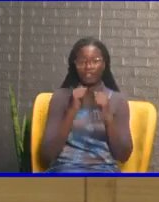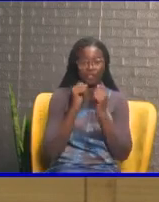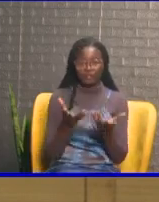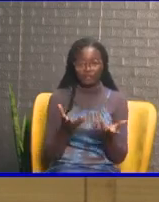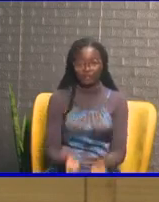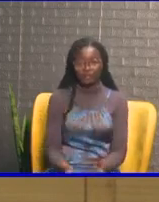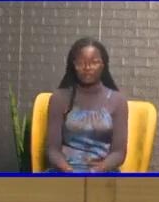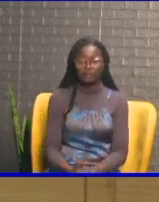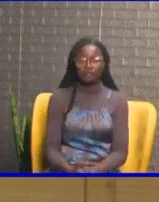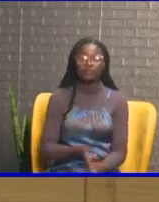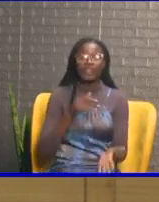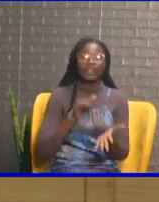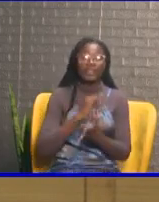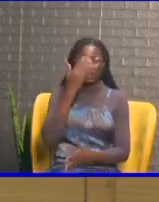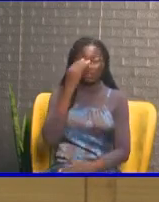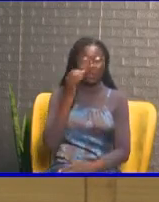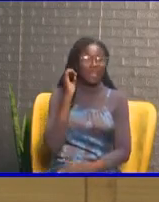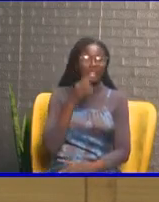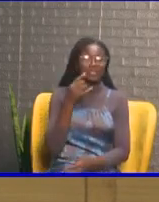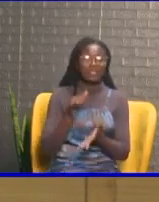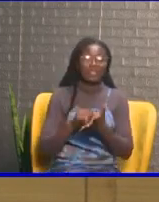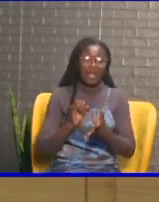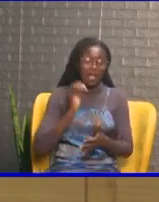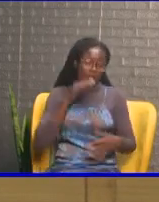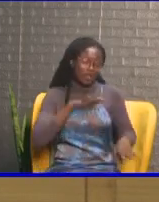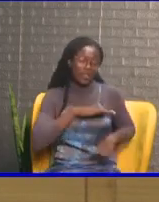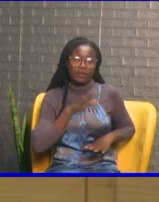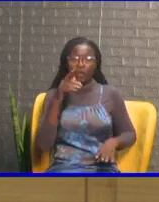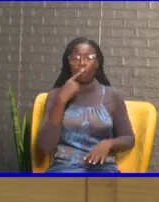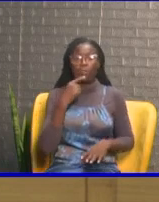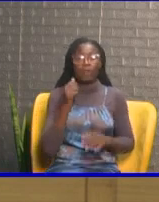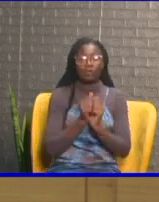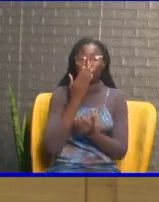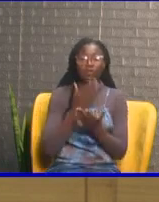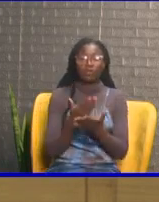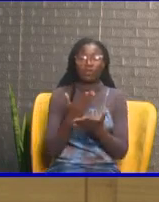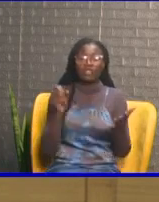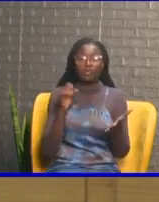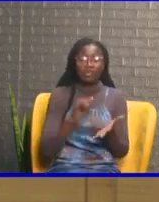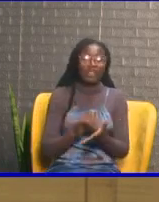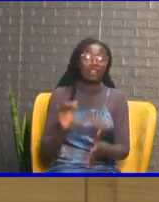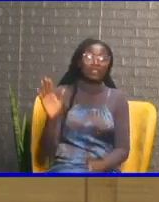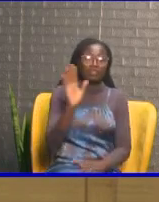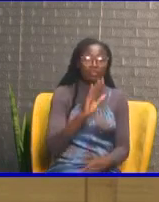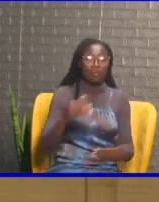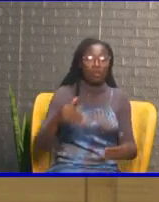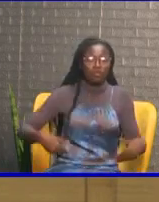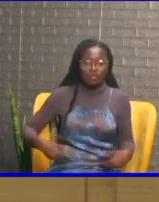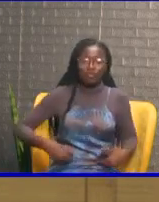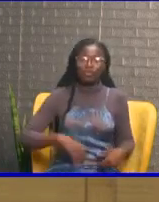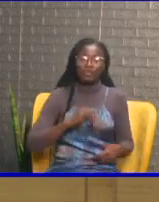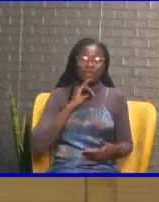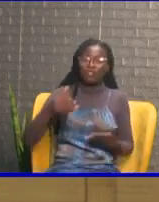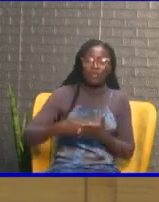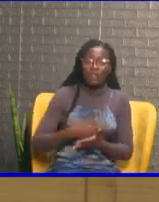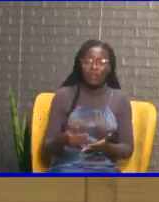All right? That's why he says, I will satisfy your mouth with good things so that your what? Youth is renewed as they go. He's not